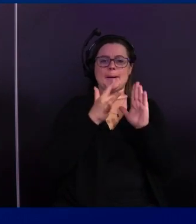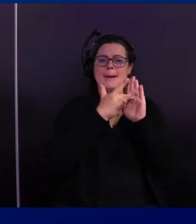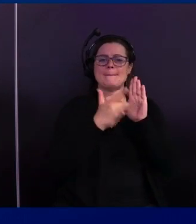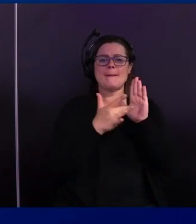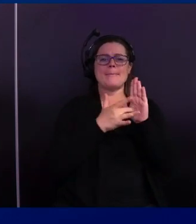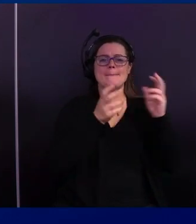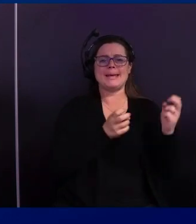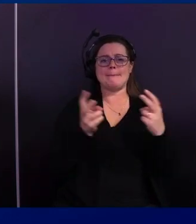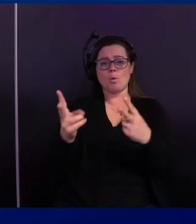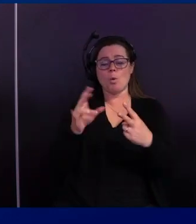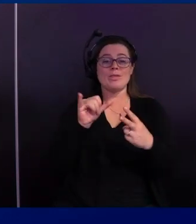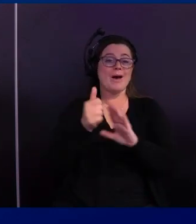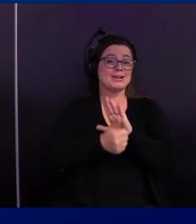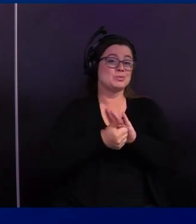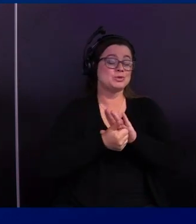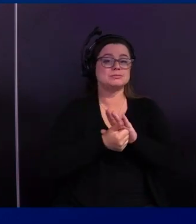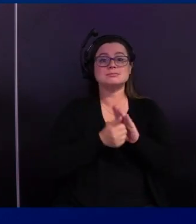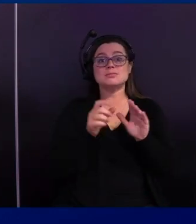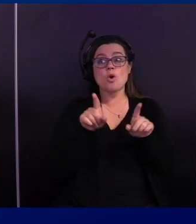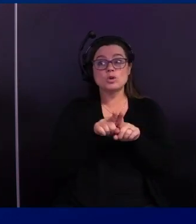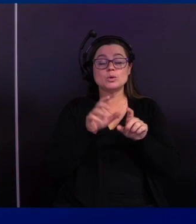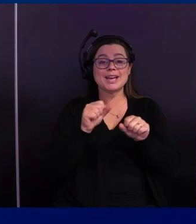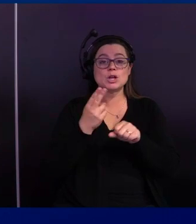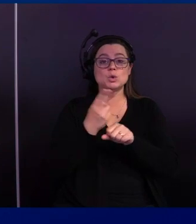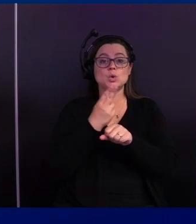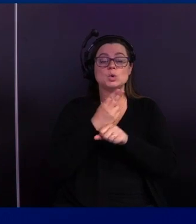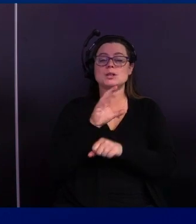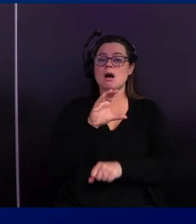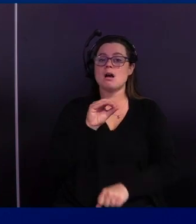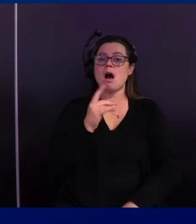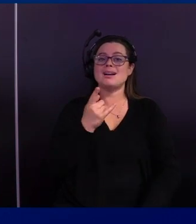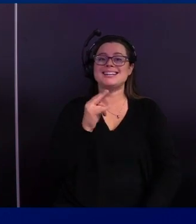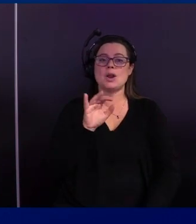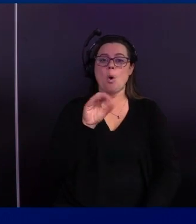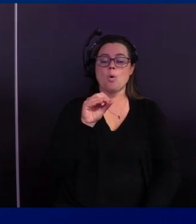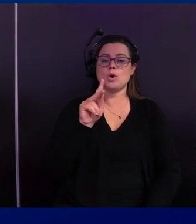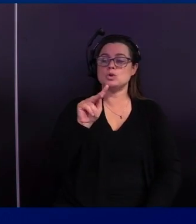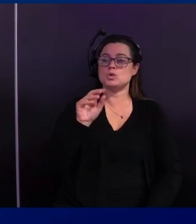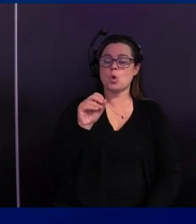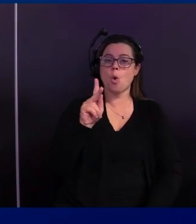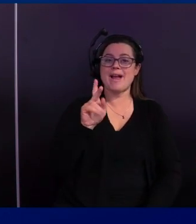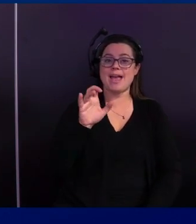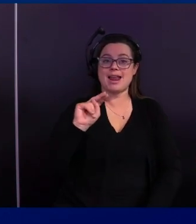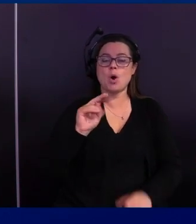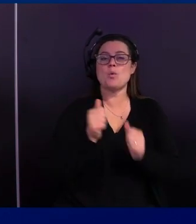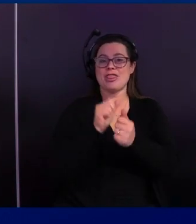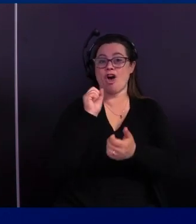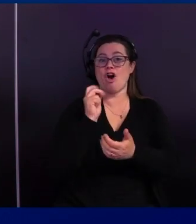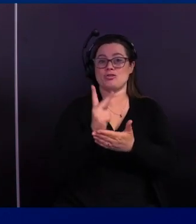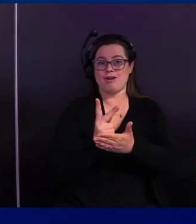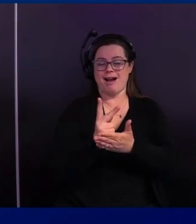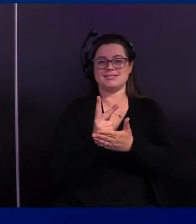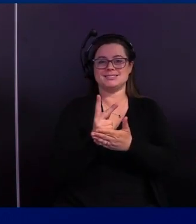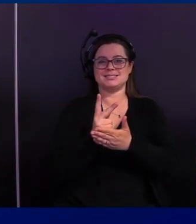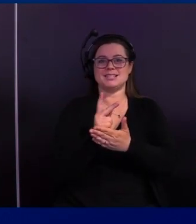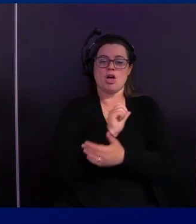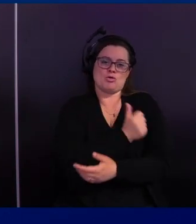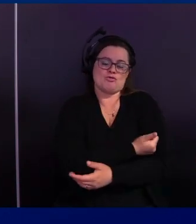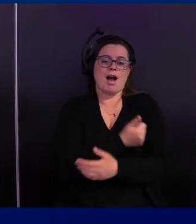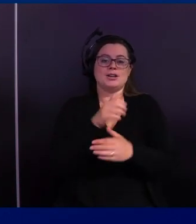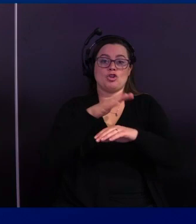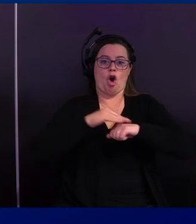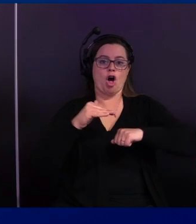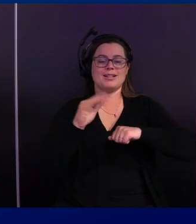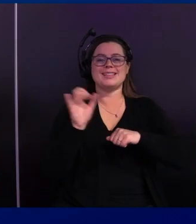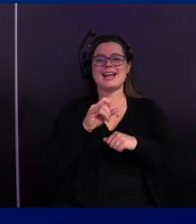attributes. And you can also use a Cognito token with the isAuthorized call that we were talking about. So it's like peanut butter